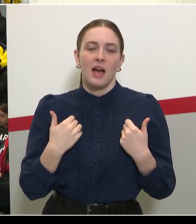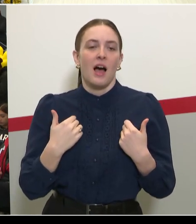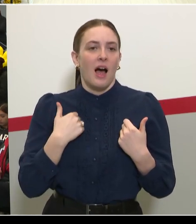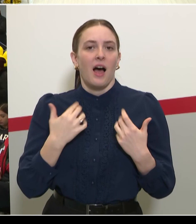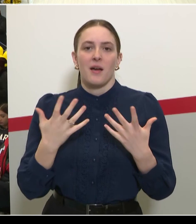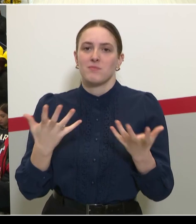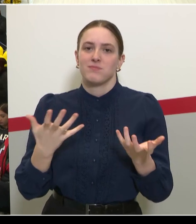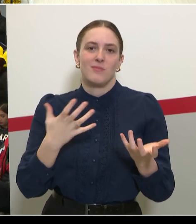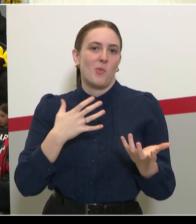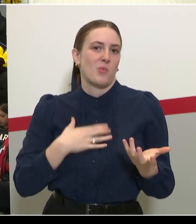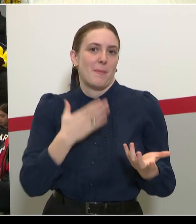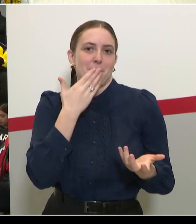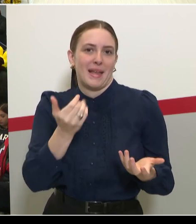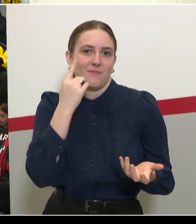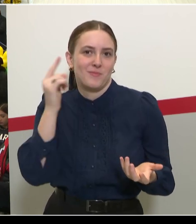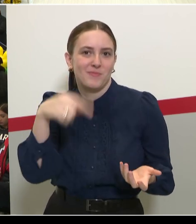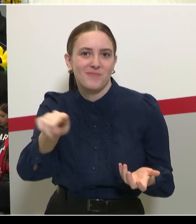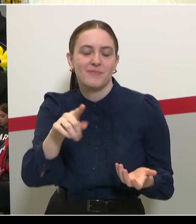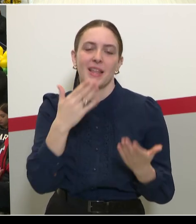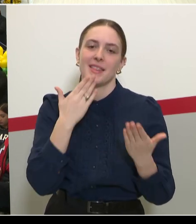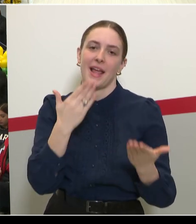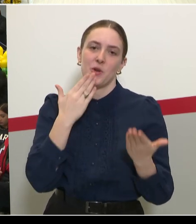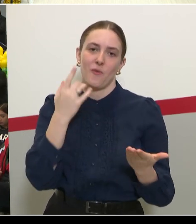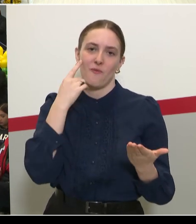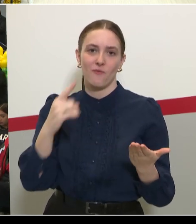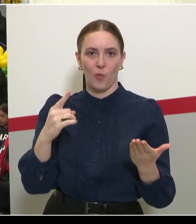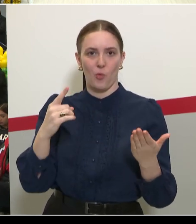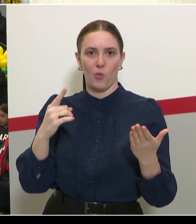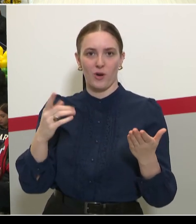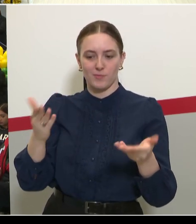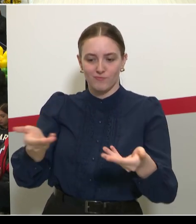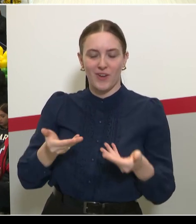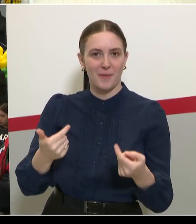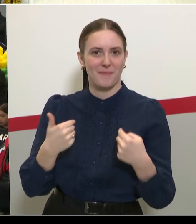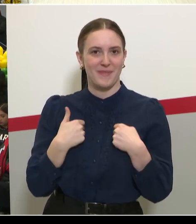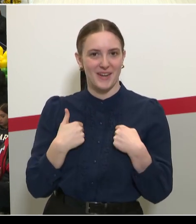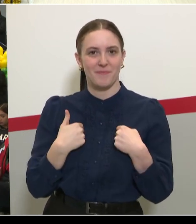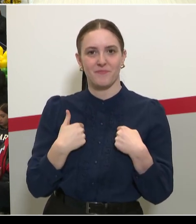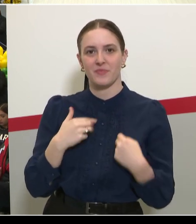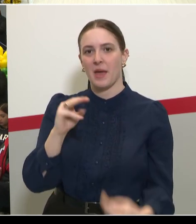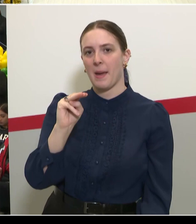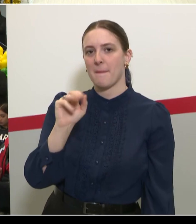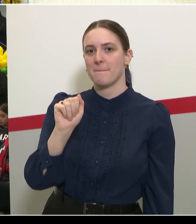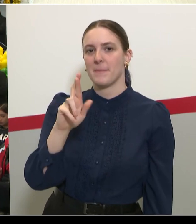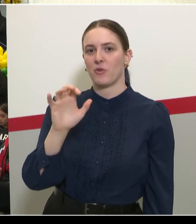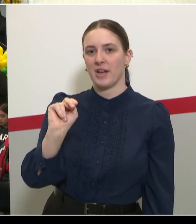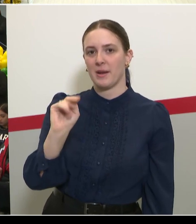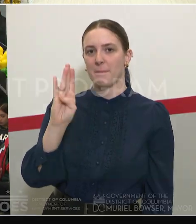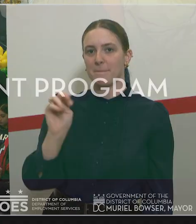thank you for having me. Marion Barry's Summer Youth Employment Program, carry on.